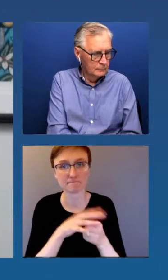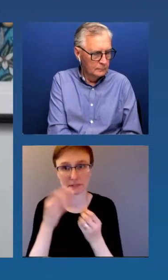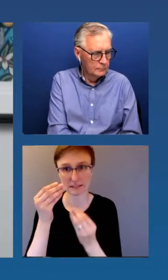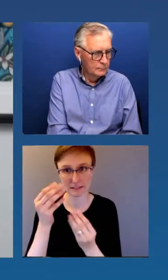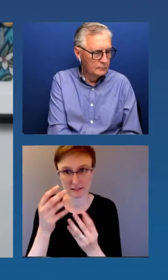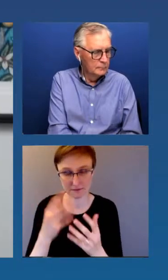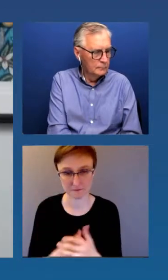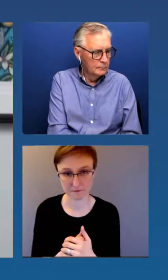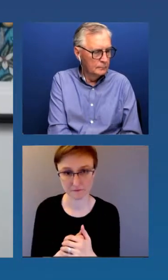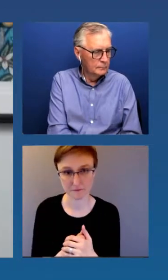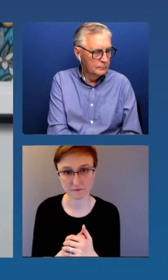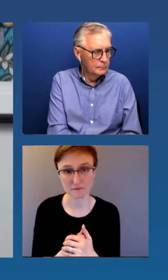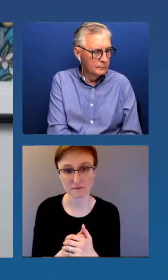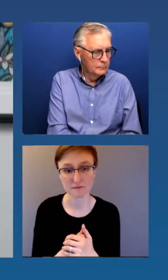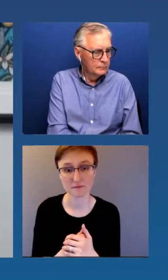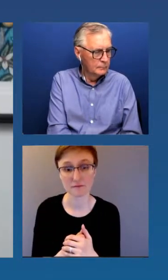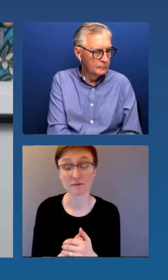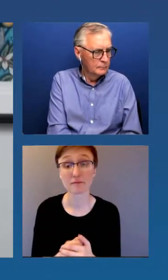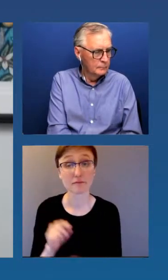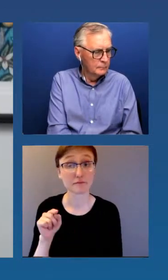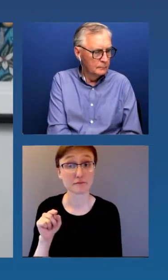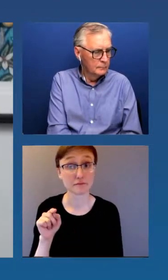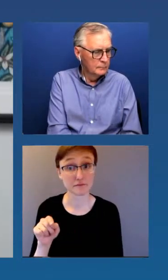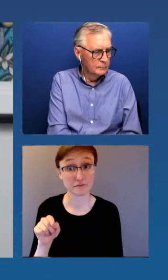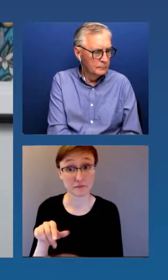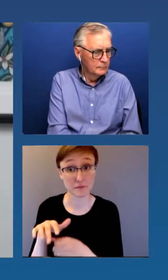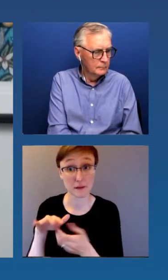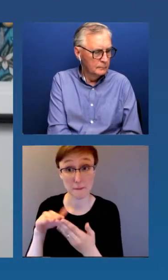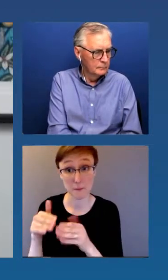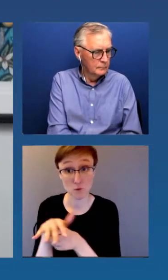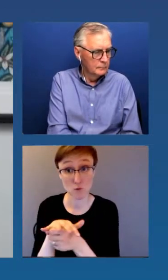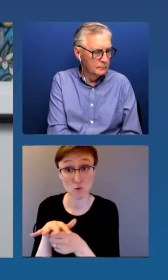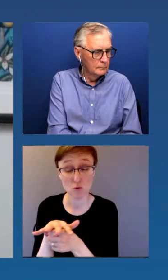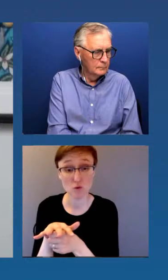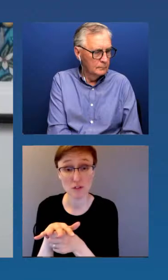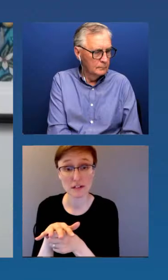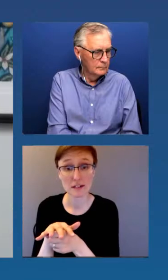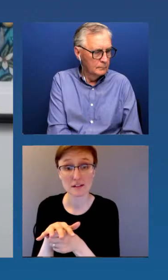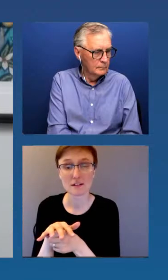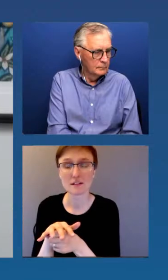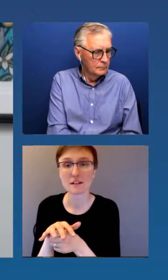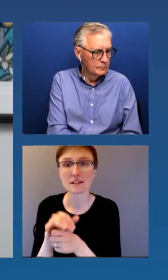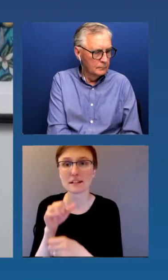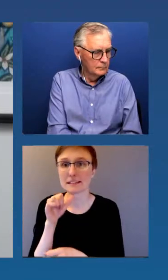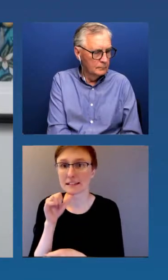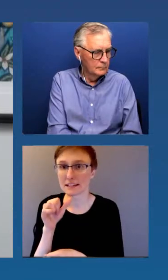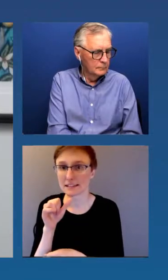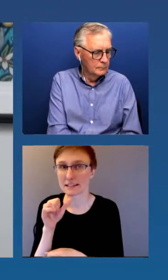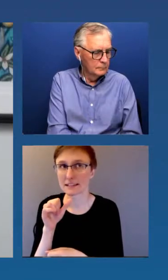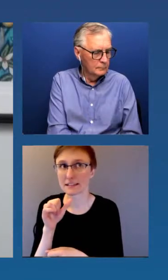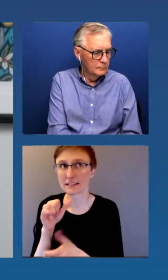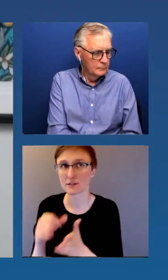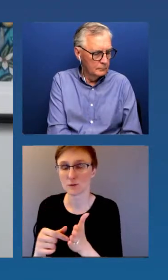not help us understand the risk of COVID in these neighborhoods.